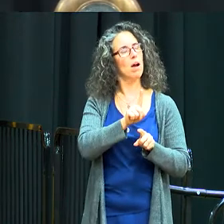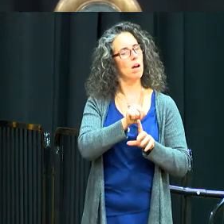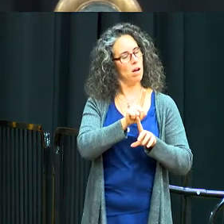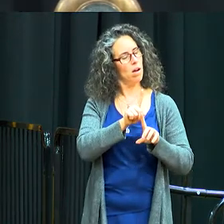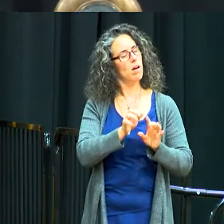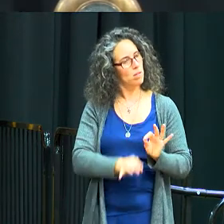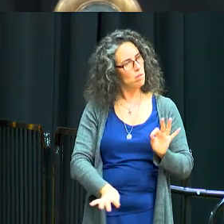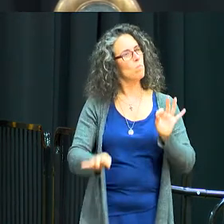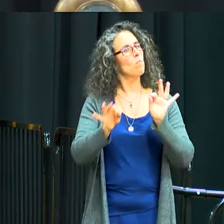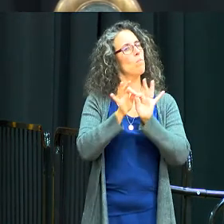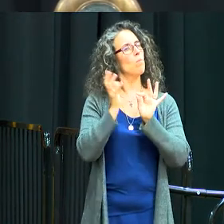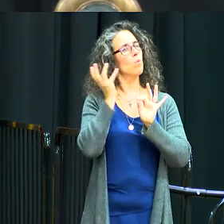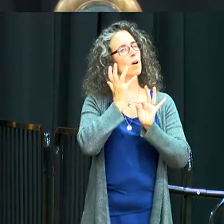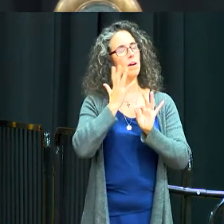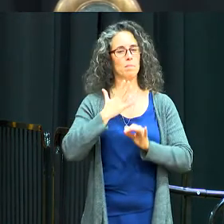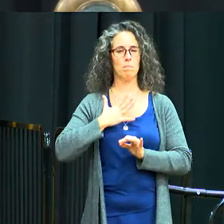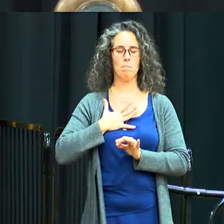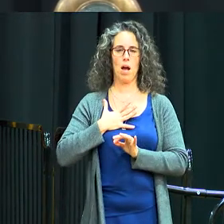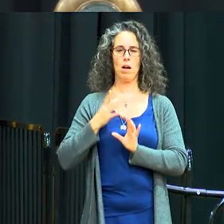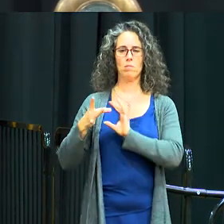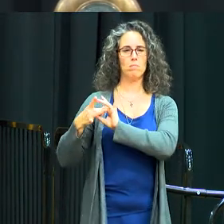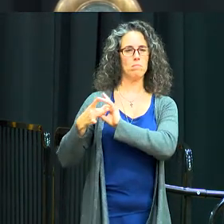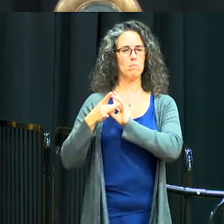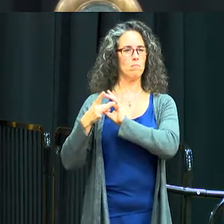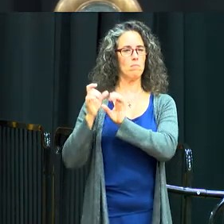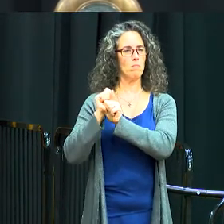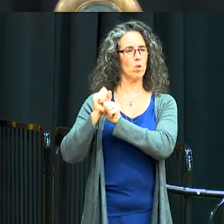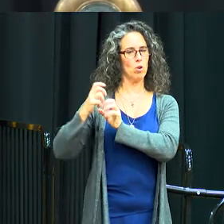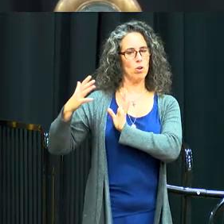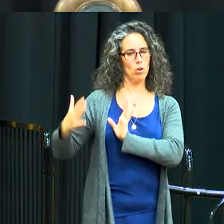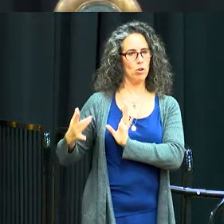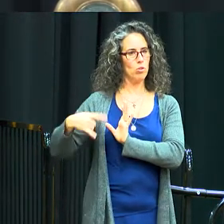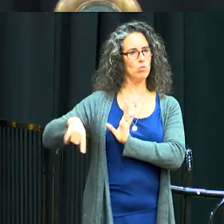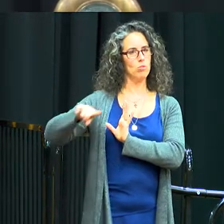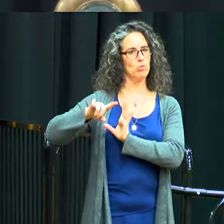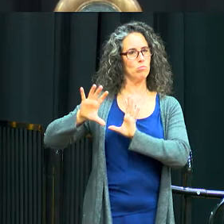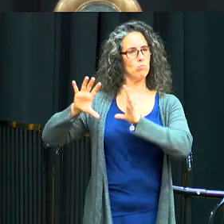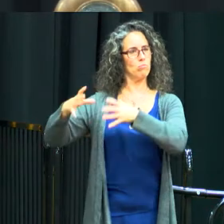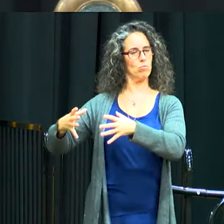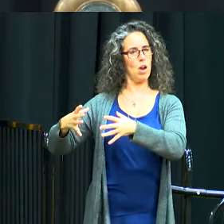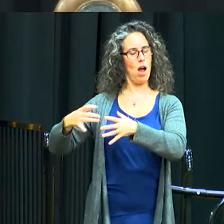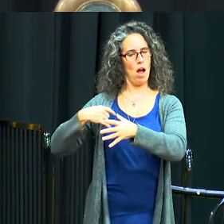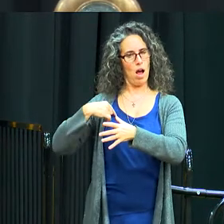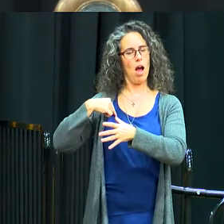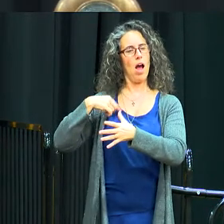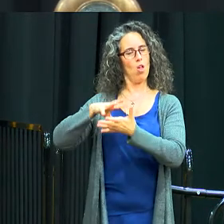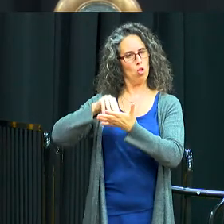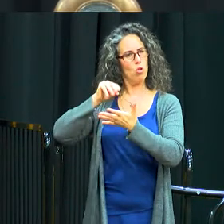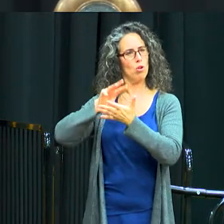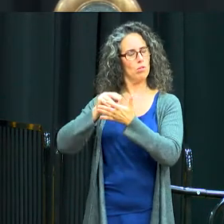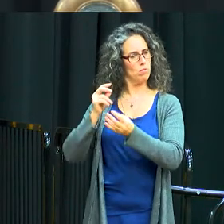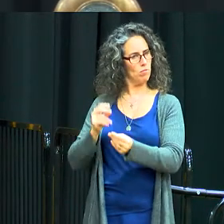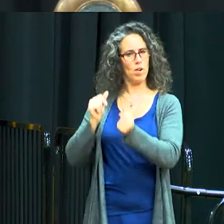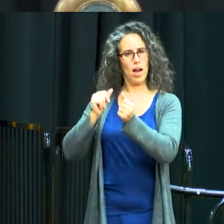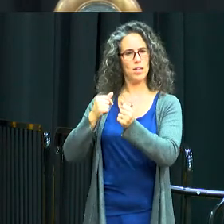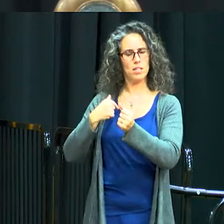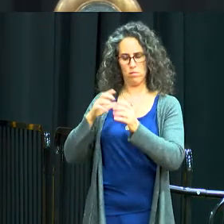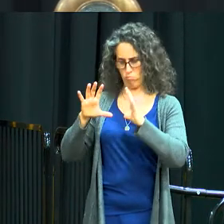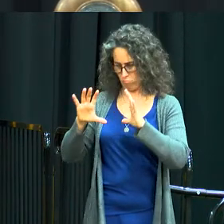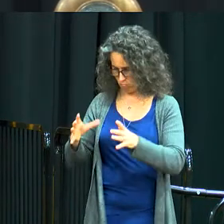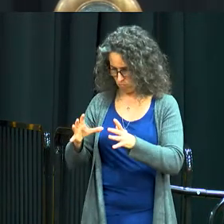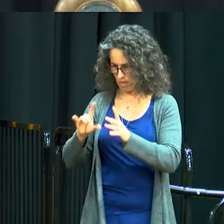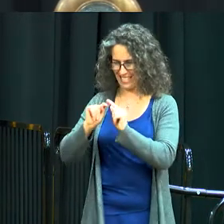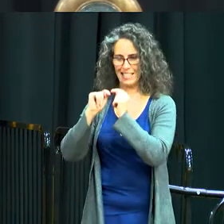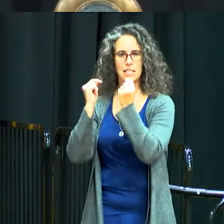learned very early on in my career that things are done on a team, and that likability matters. How many